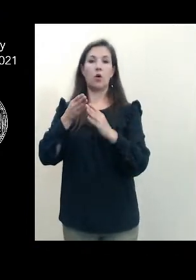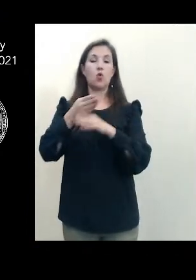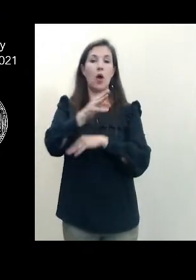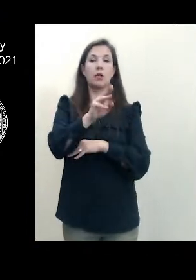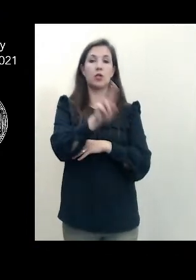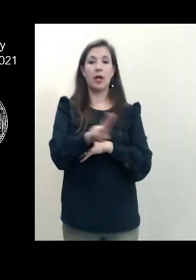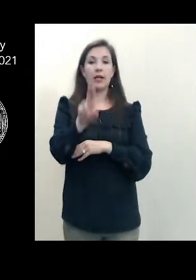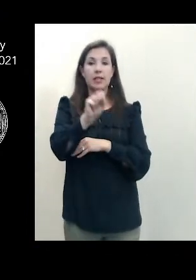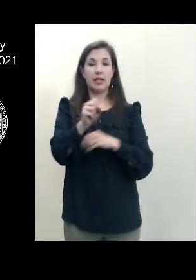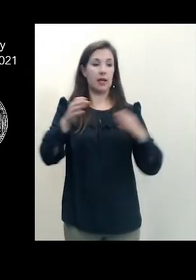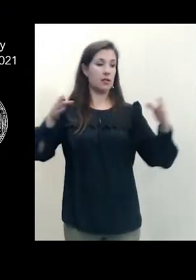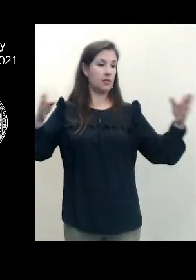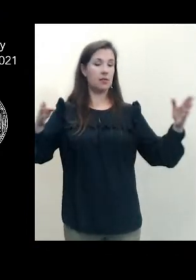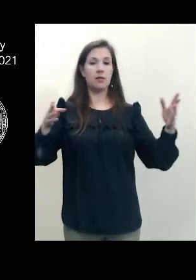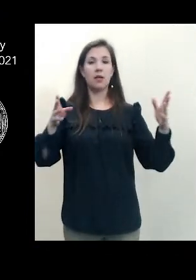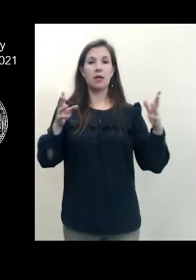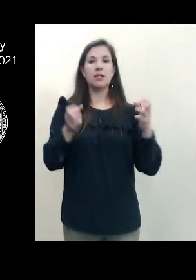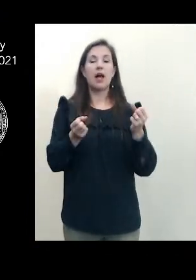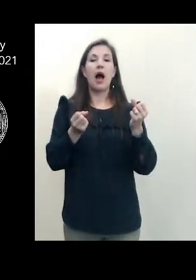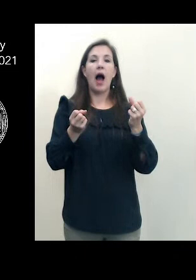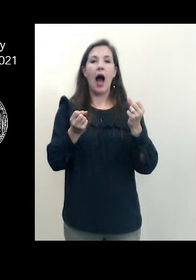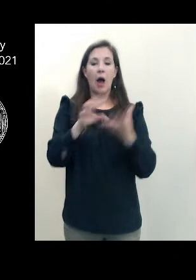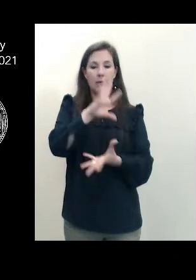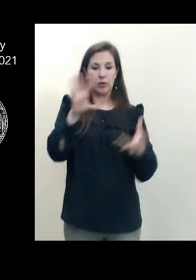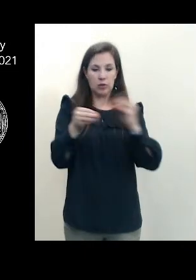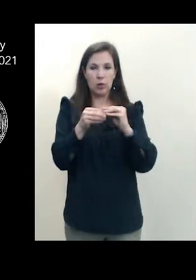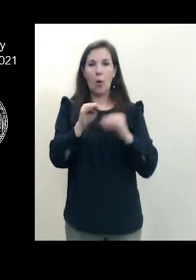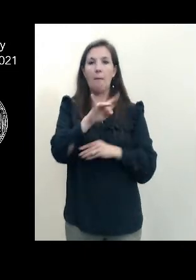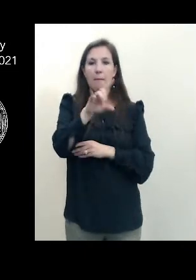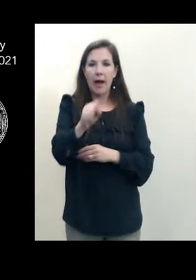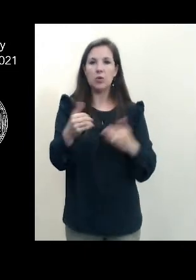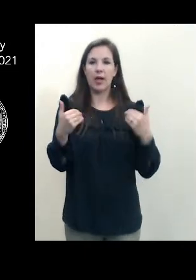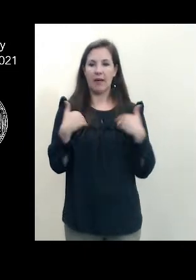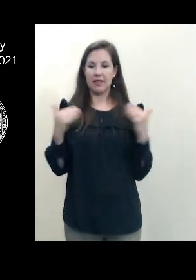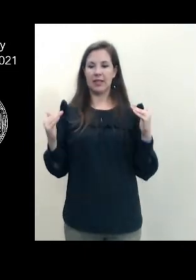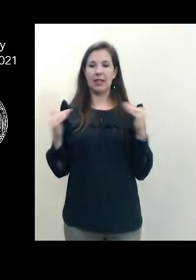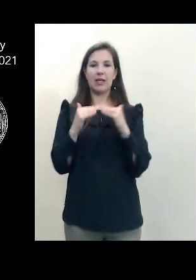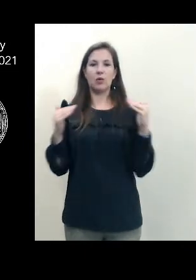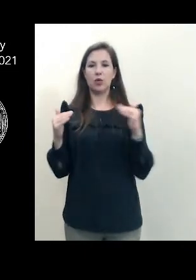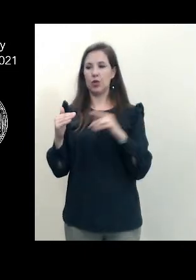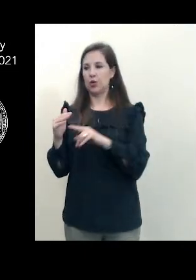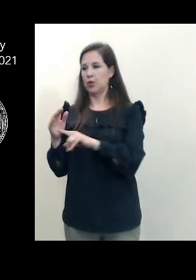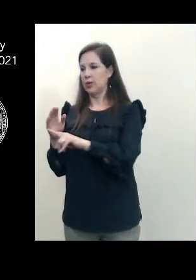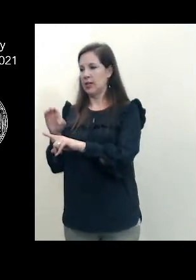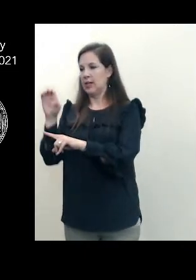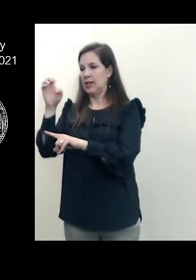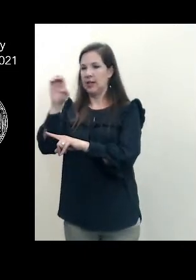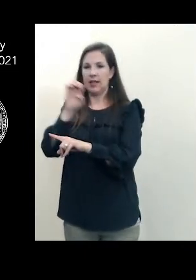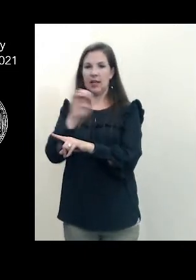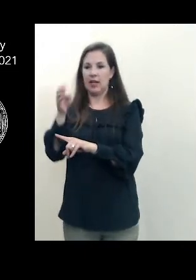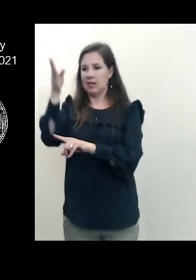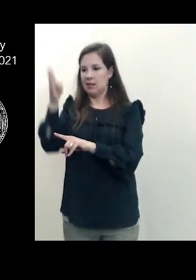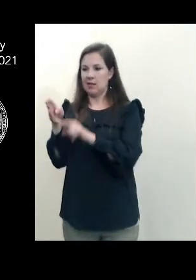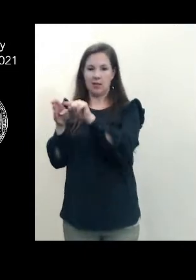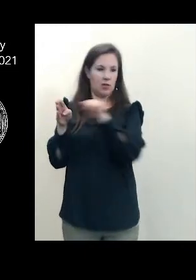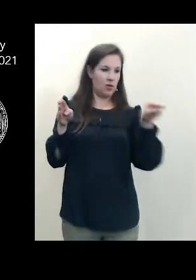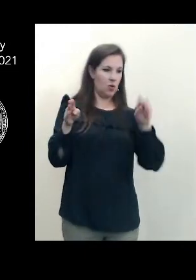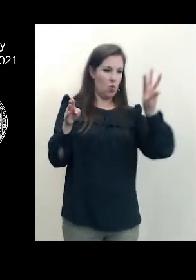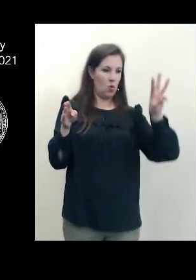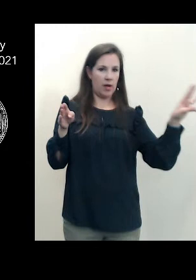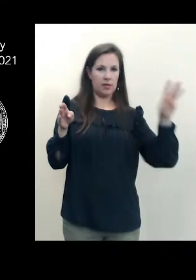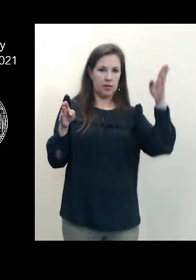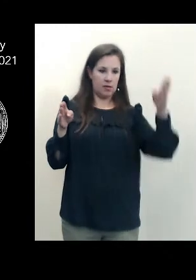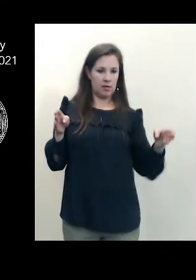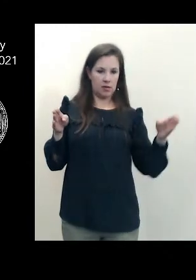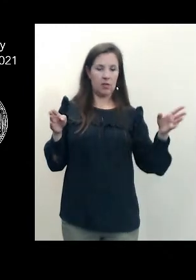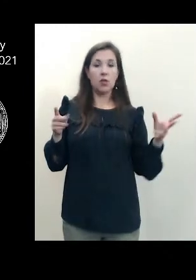Pacific Ocean. That's how many miles of roads we have, which are more miles of roads that the county owns and controls than the states of Delaware,